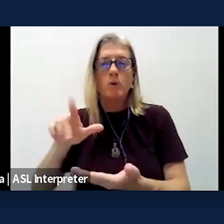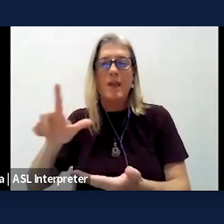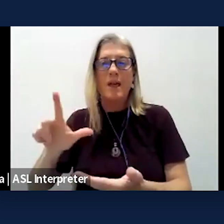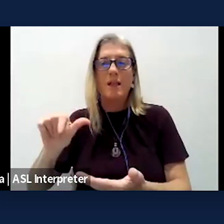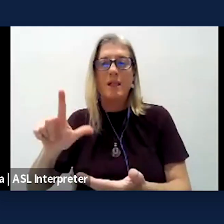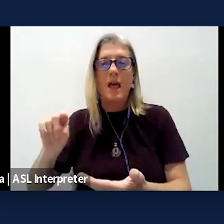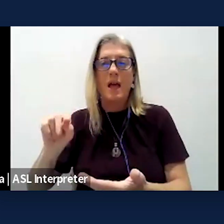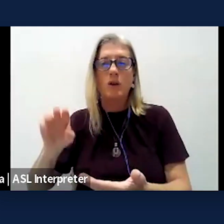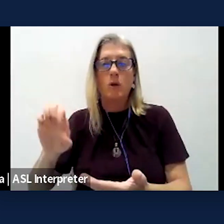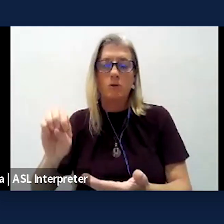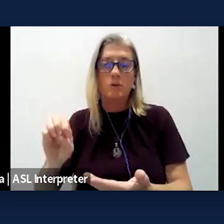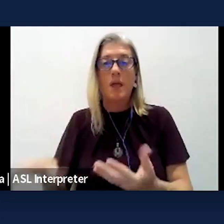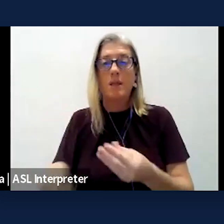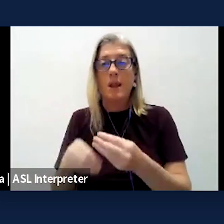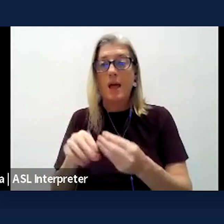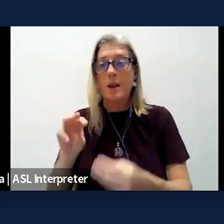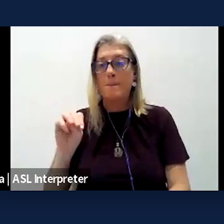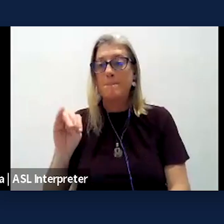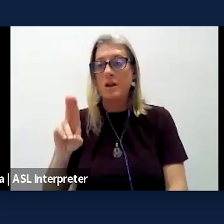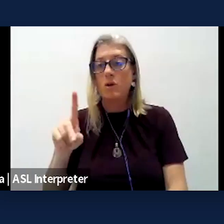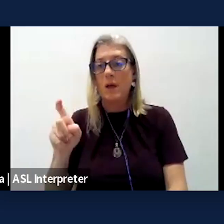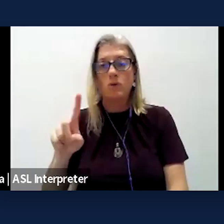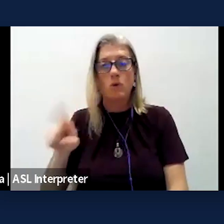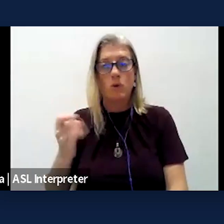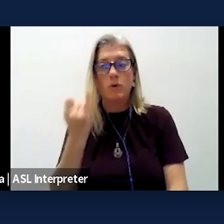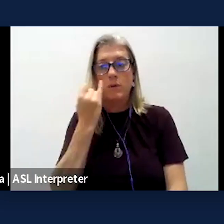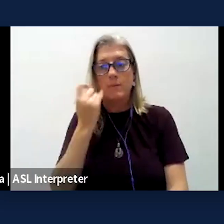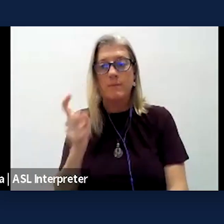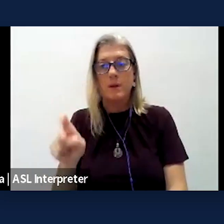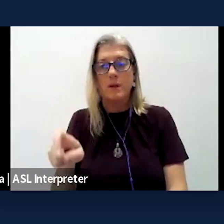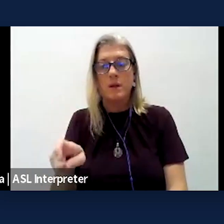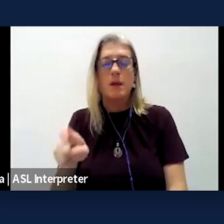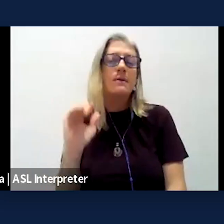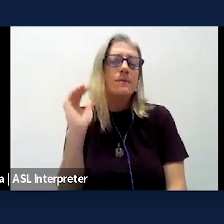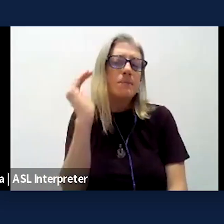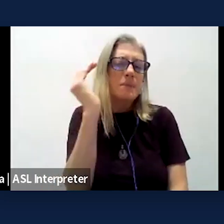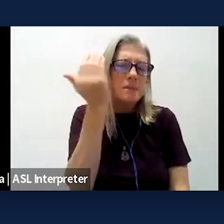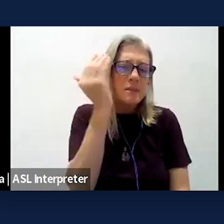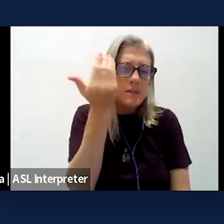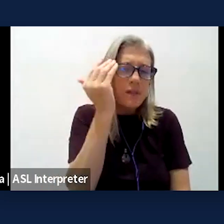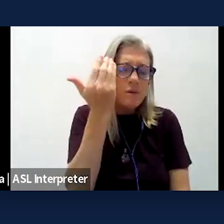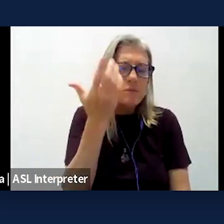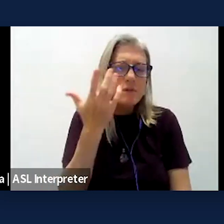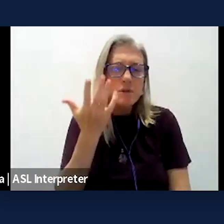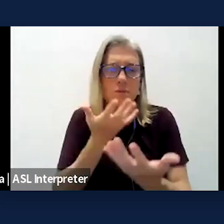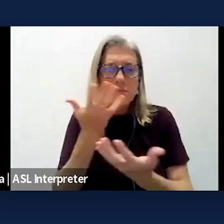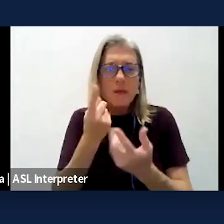then Miralax as needed. And it seems to get me,